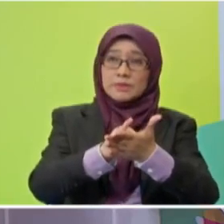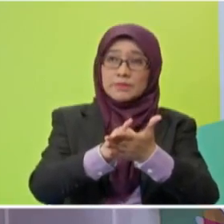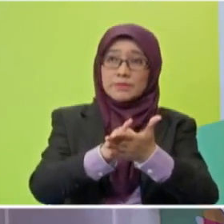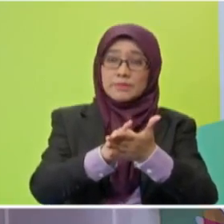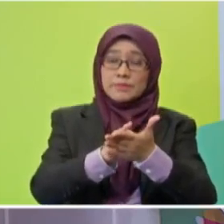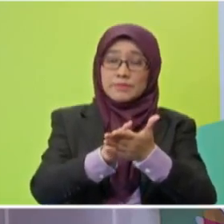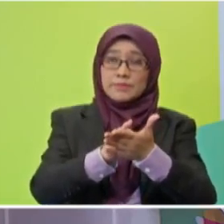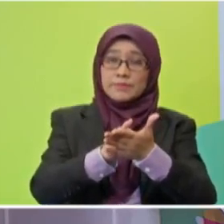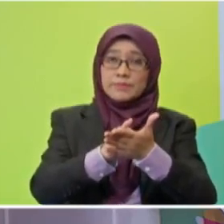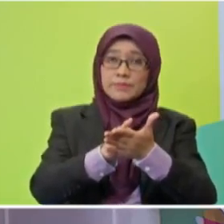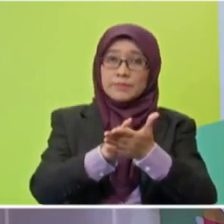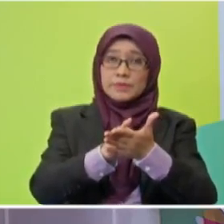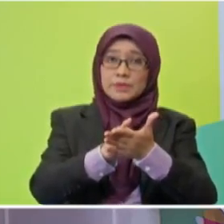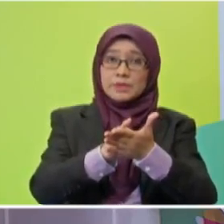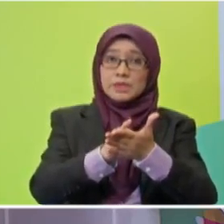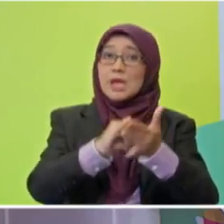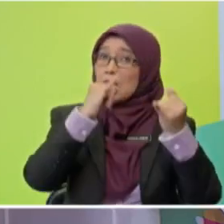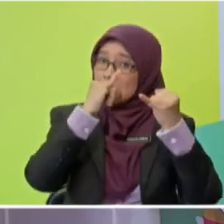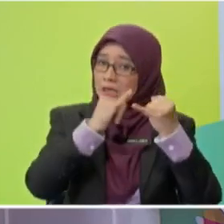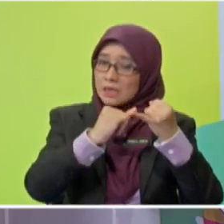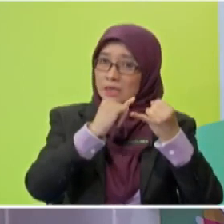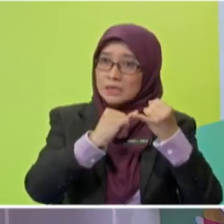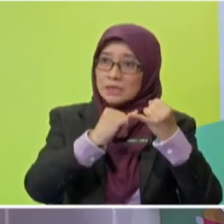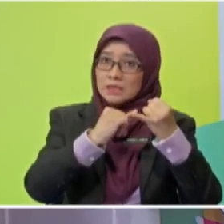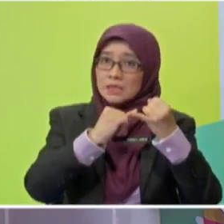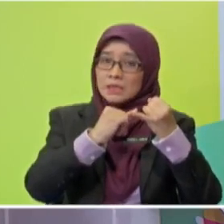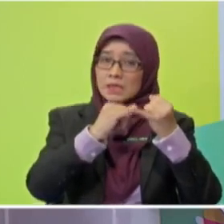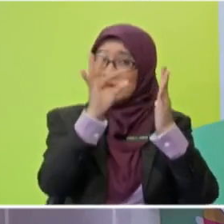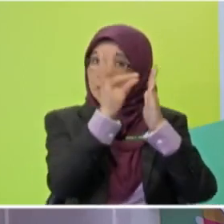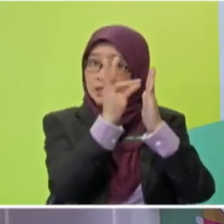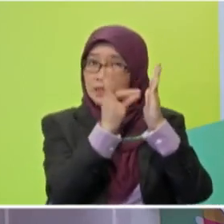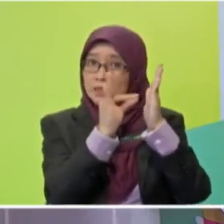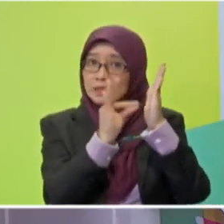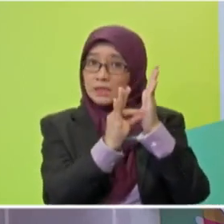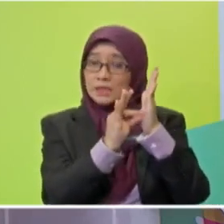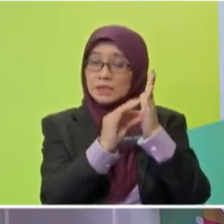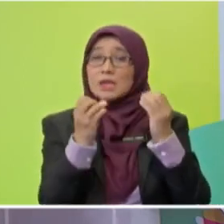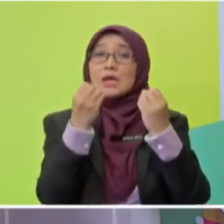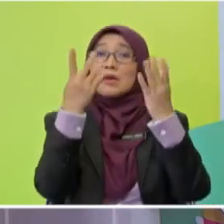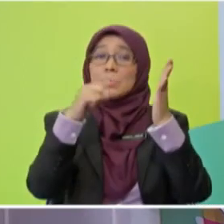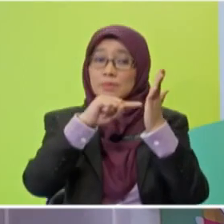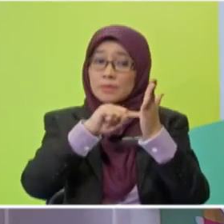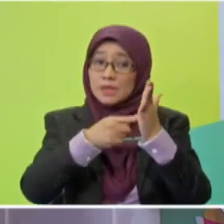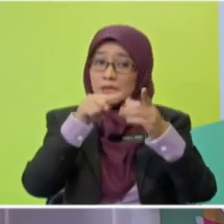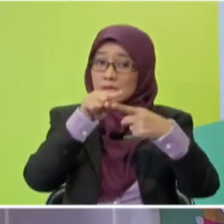omit the decimal point, and then add the product. After you add that, answers 2 lines, okay, add the product,